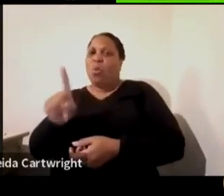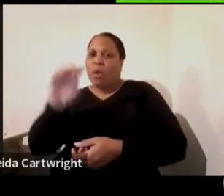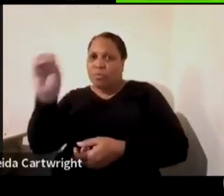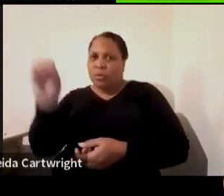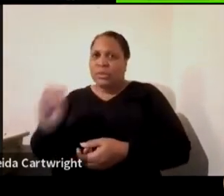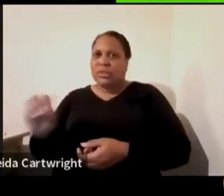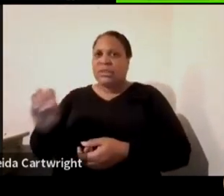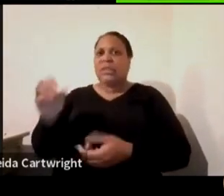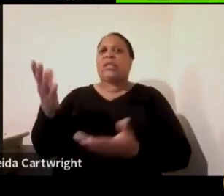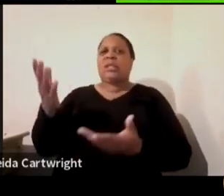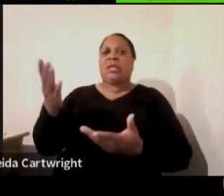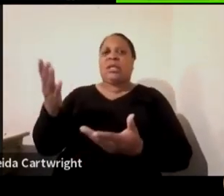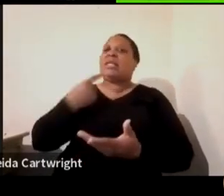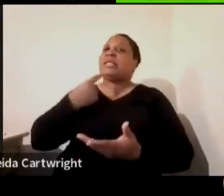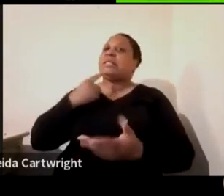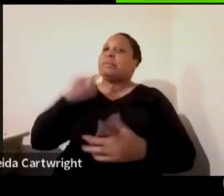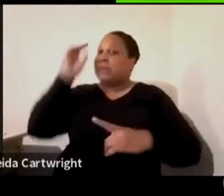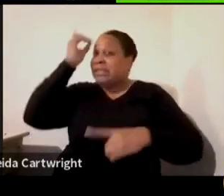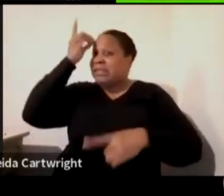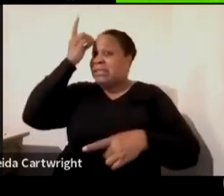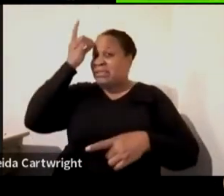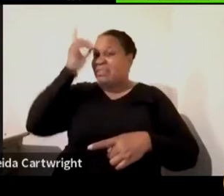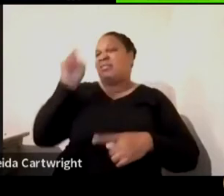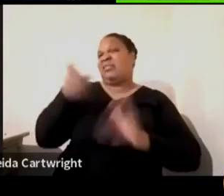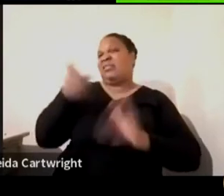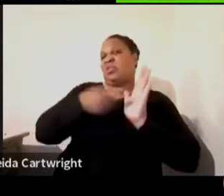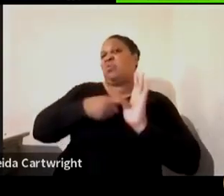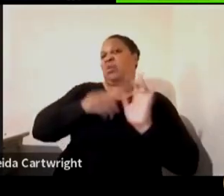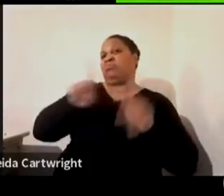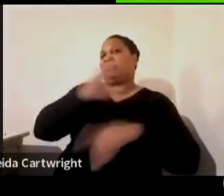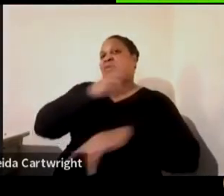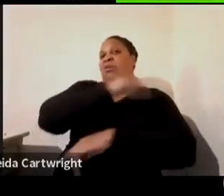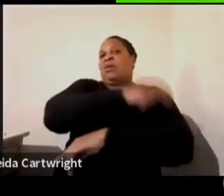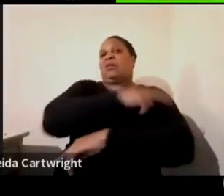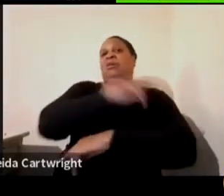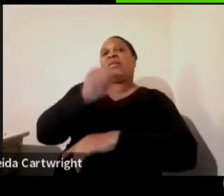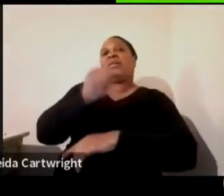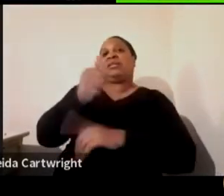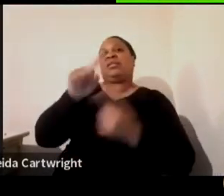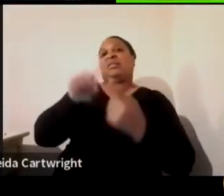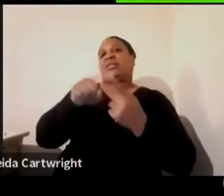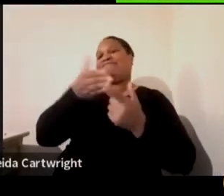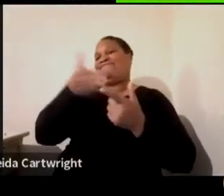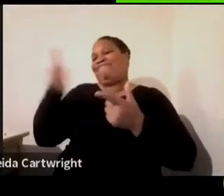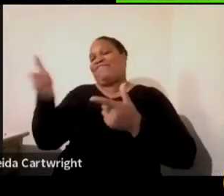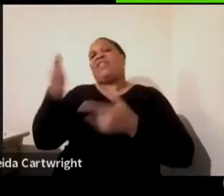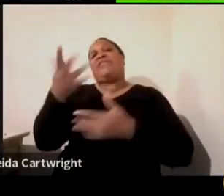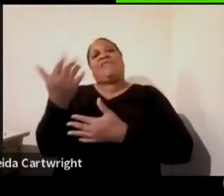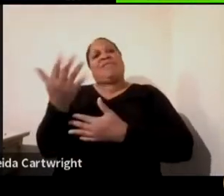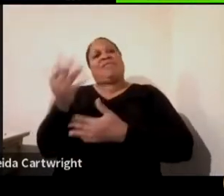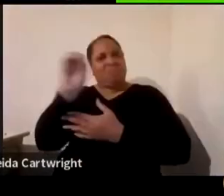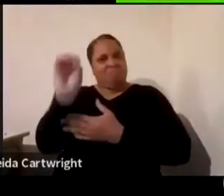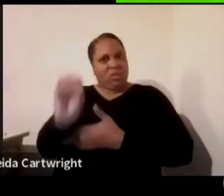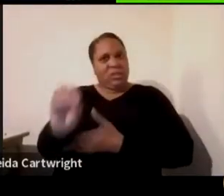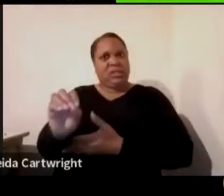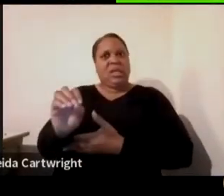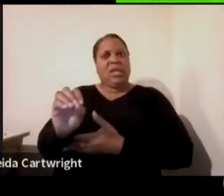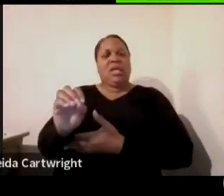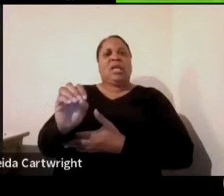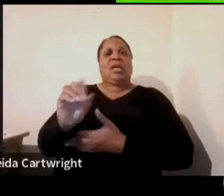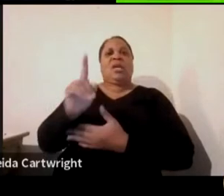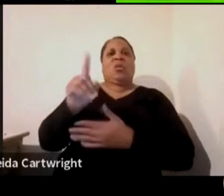disease, that requires hospitalization, we're talking 10 to 15%, and 1 in